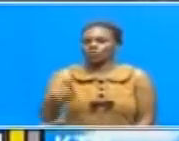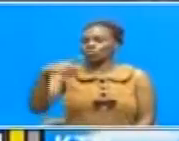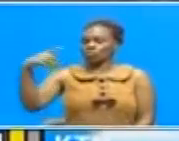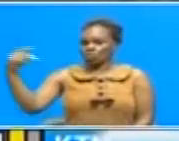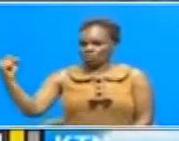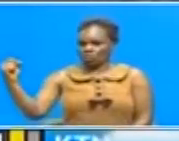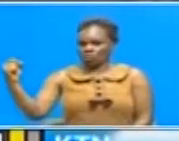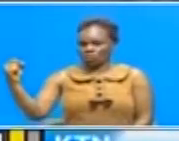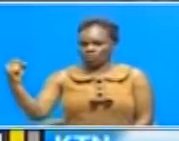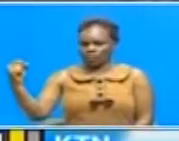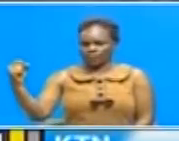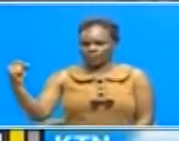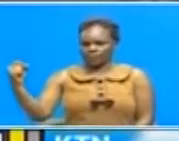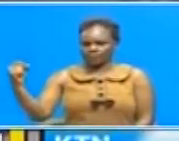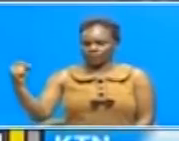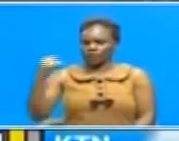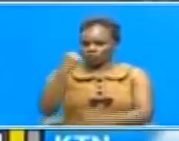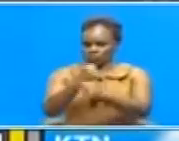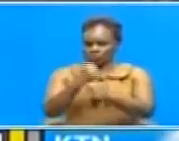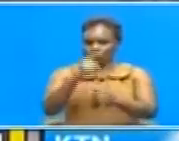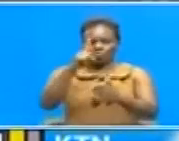uende. Yaani uende ufanye nini?